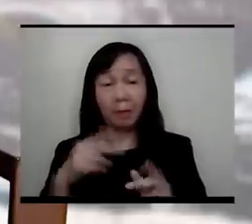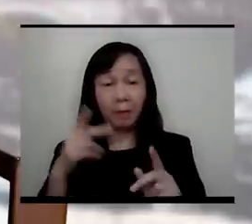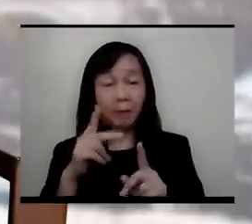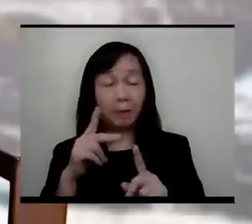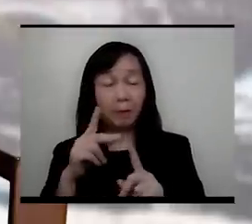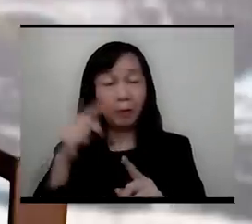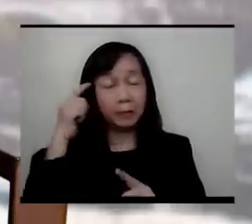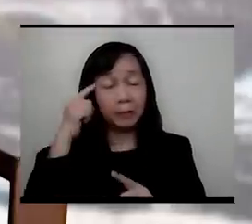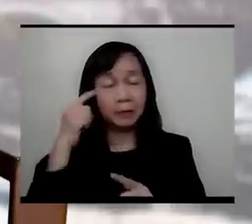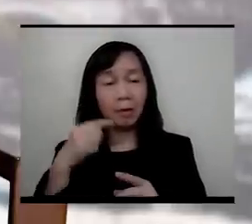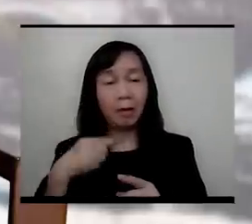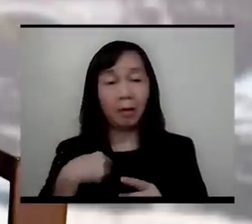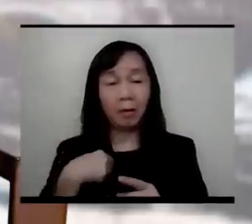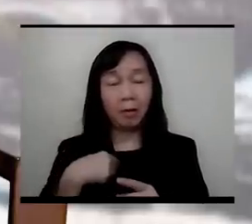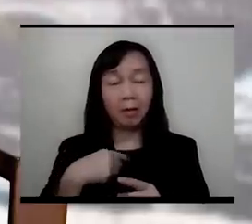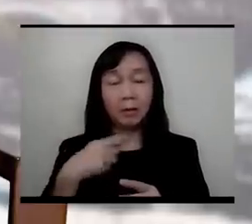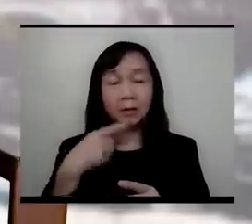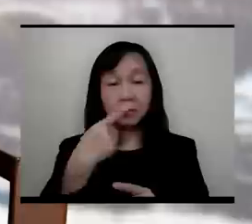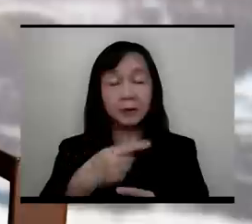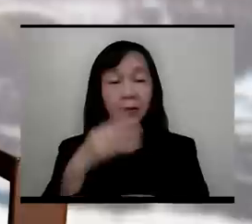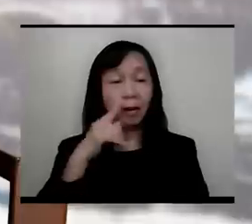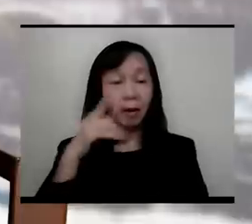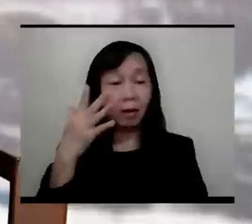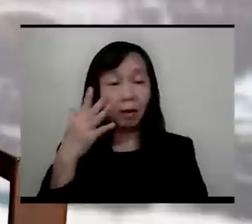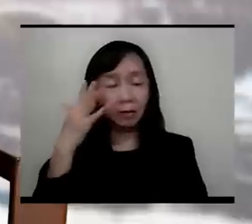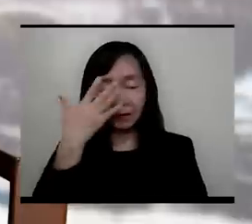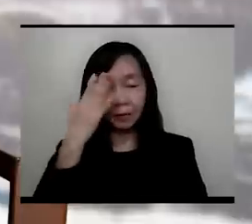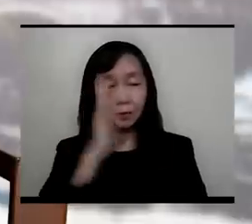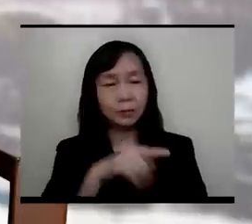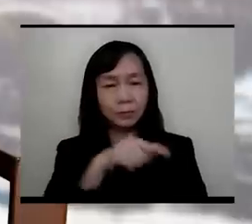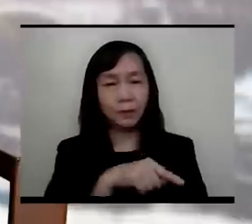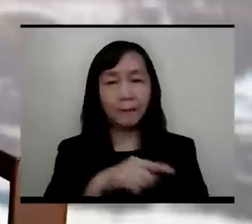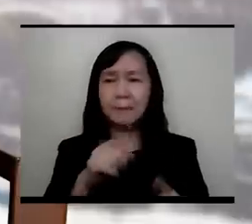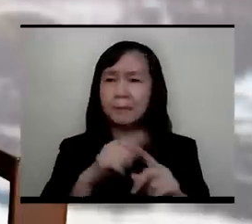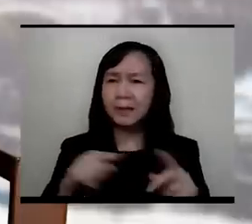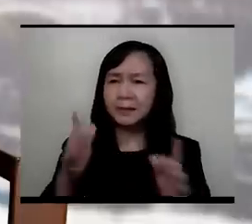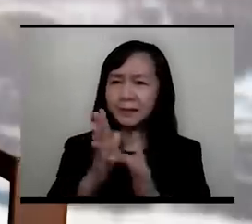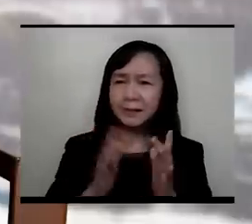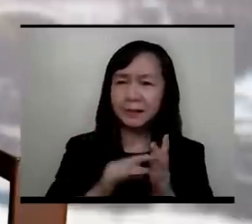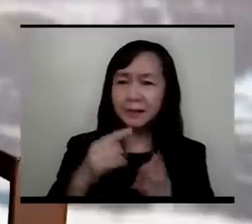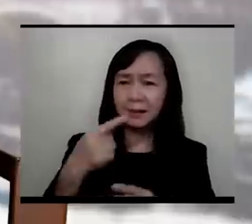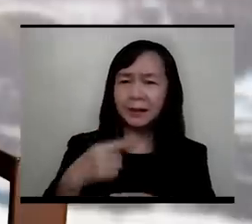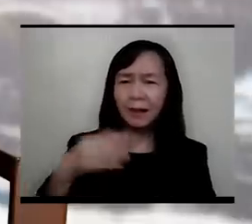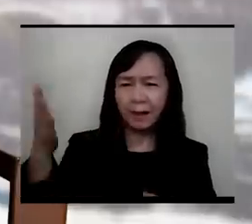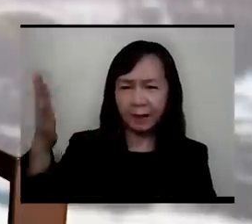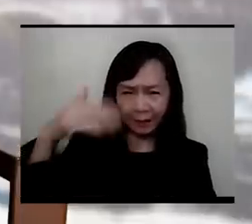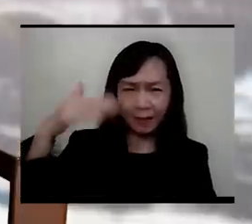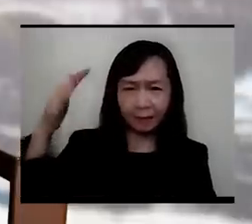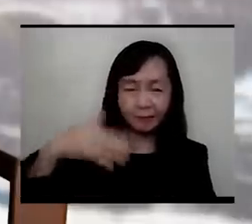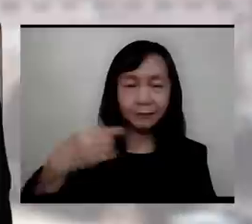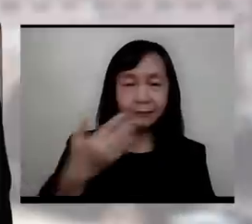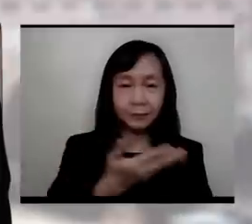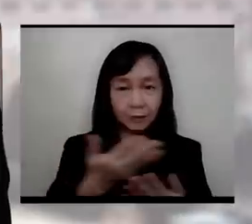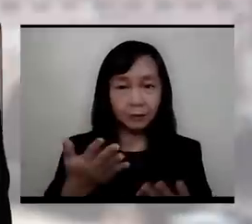you But here Jesus says Come You are one of my friends